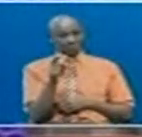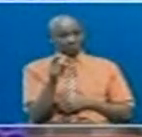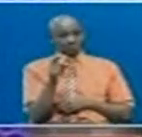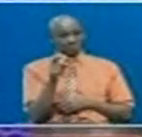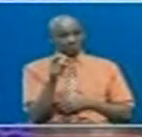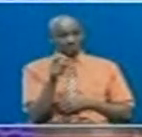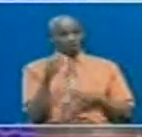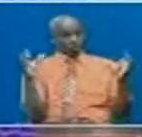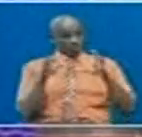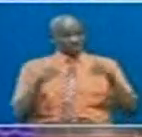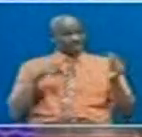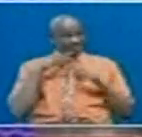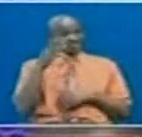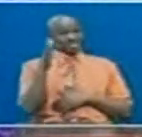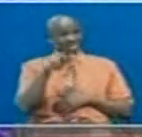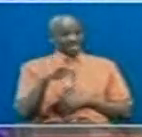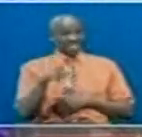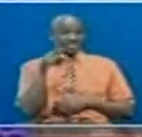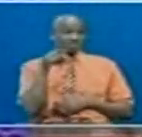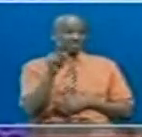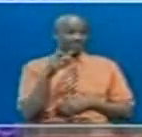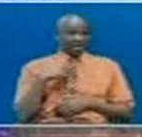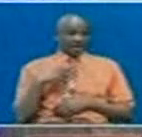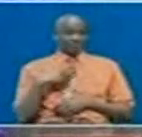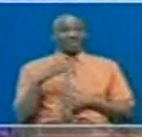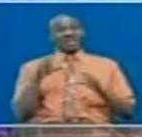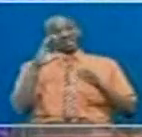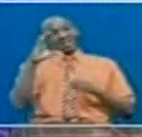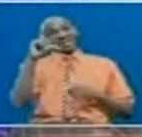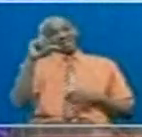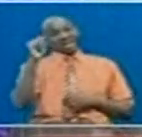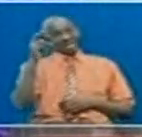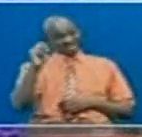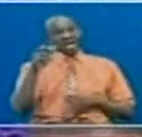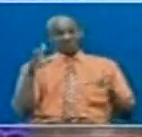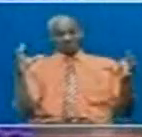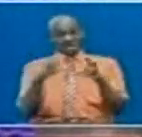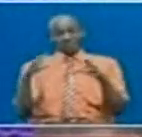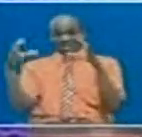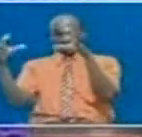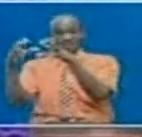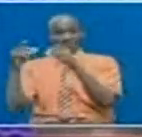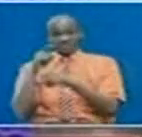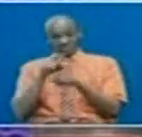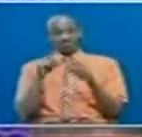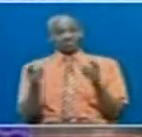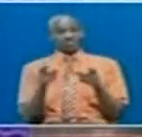the communities that live in that area, they are clustered in clans. They vote on clan